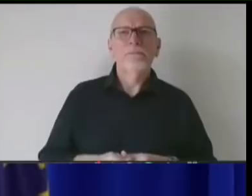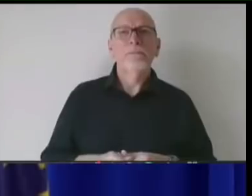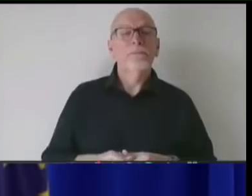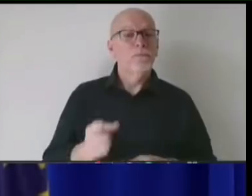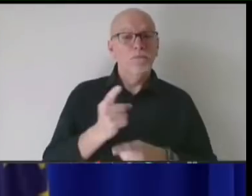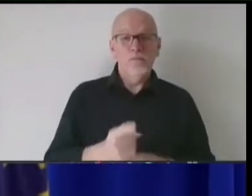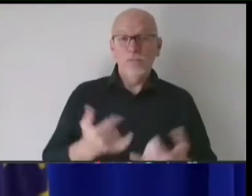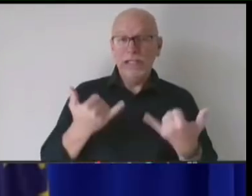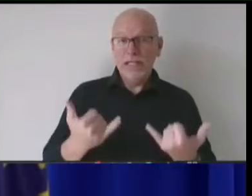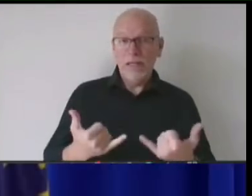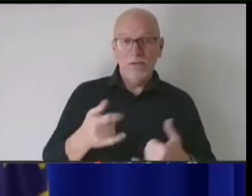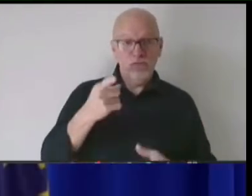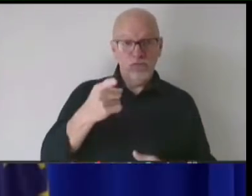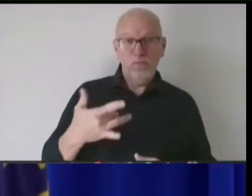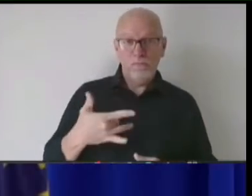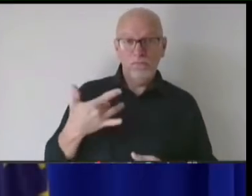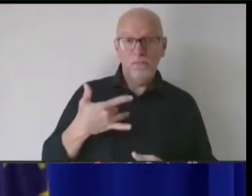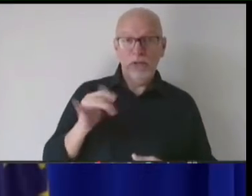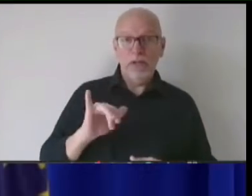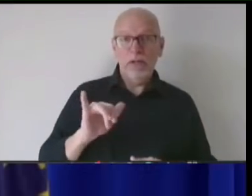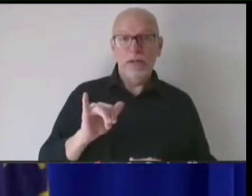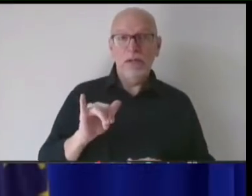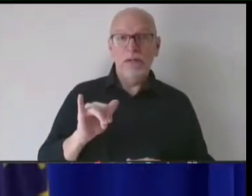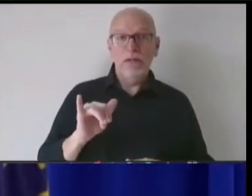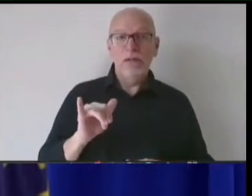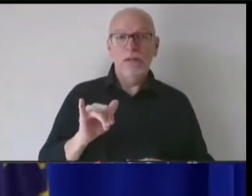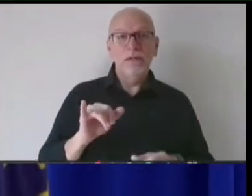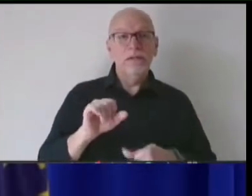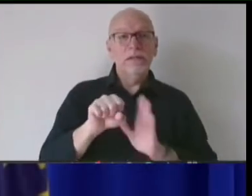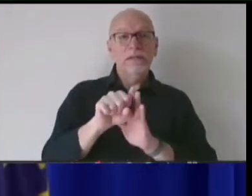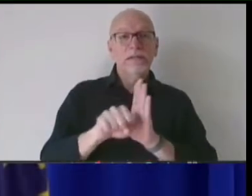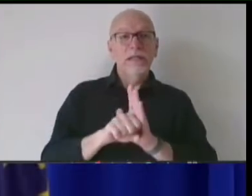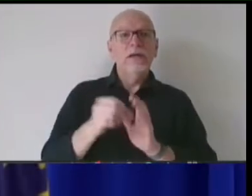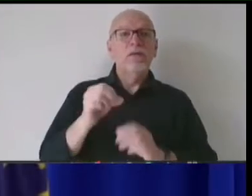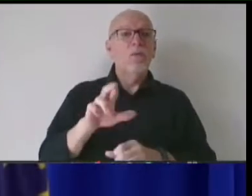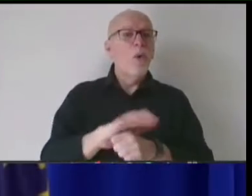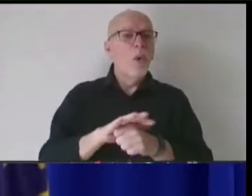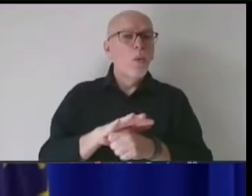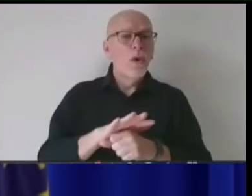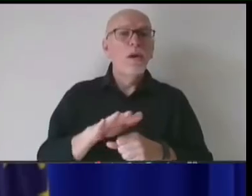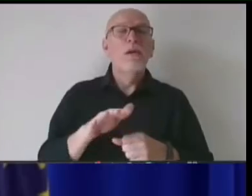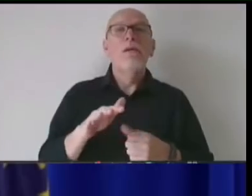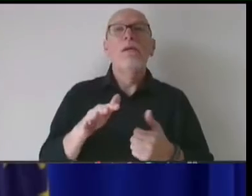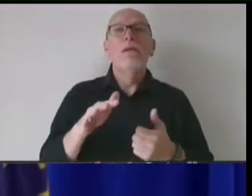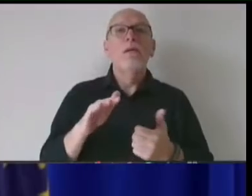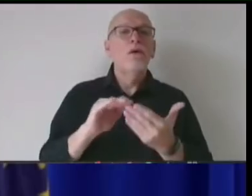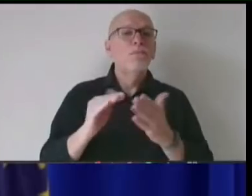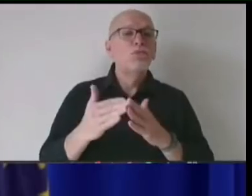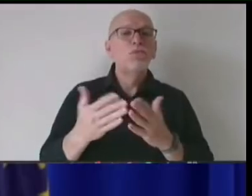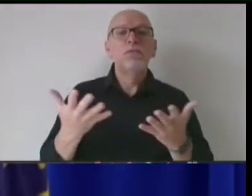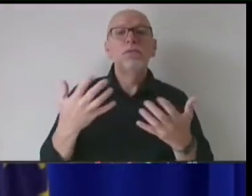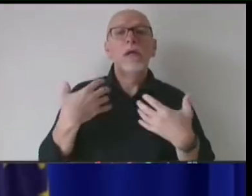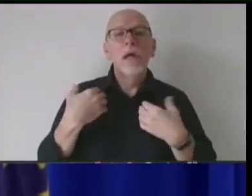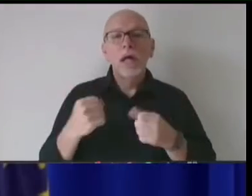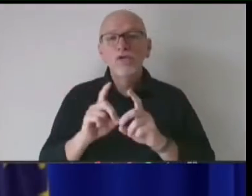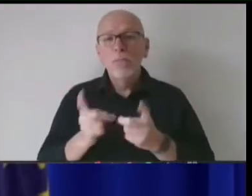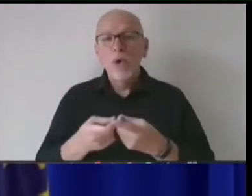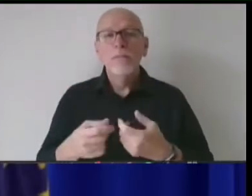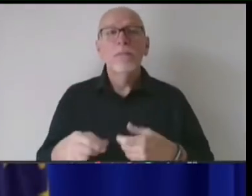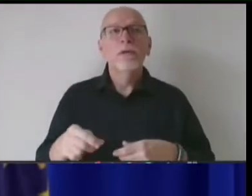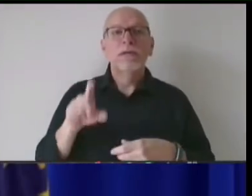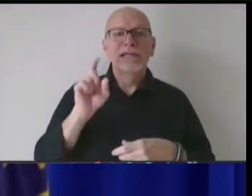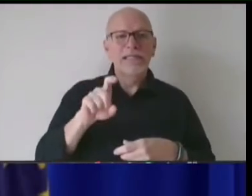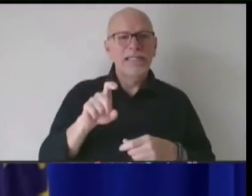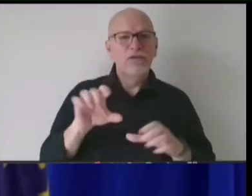point, do you feel like the state or local communities, the health departments need to be